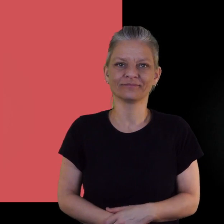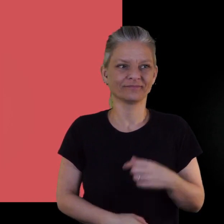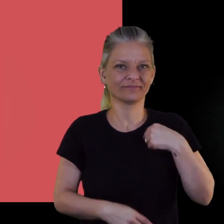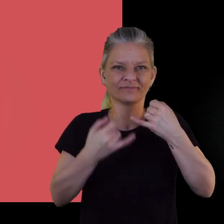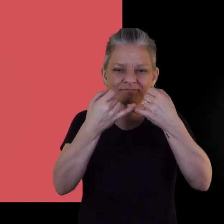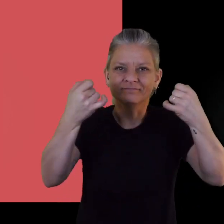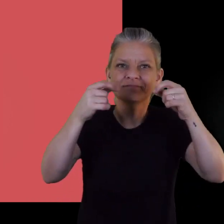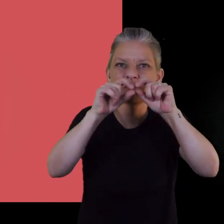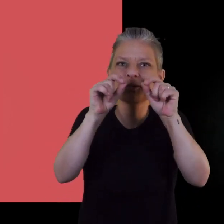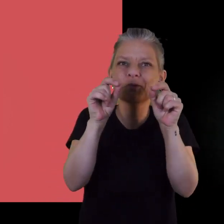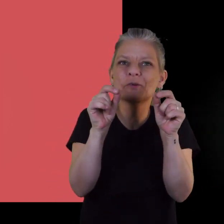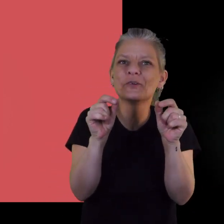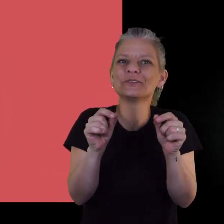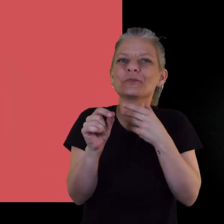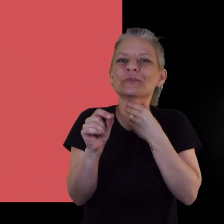wishbone.